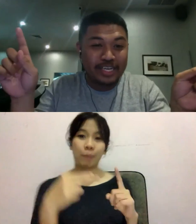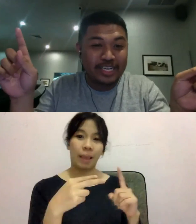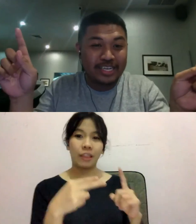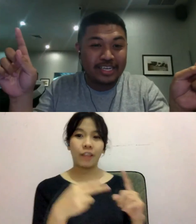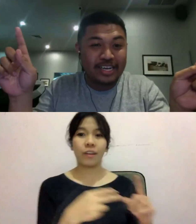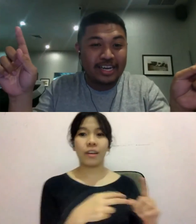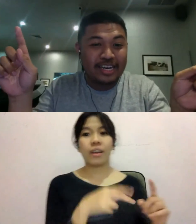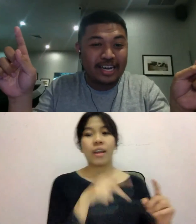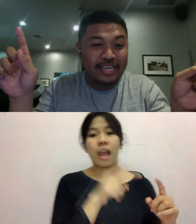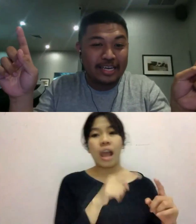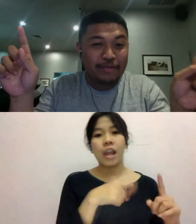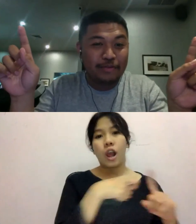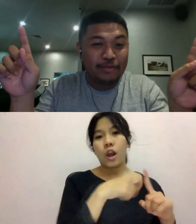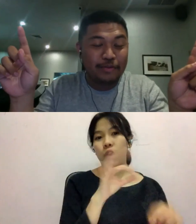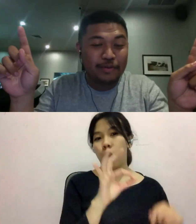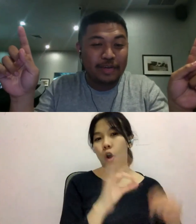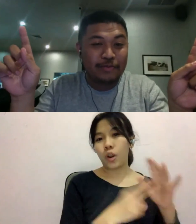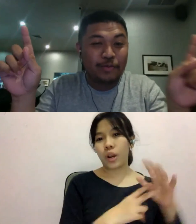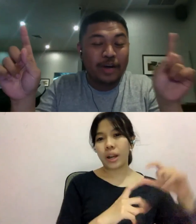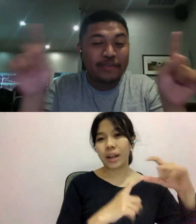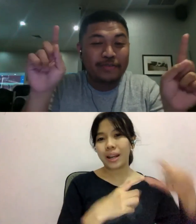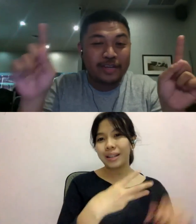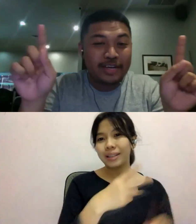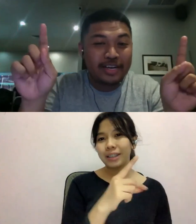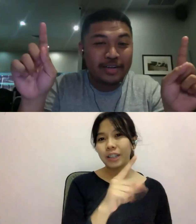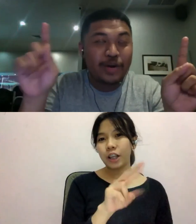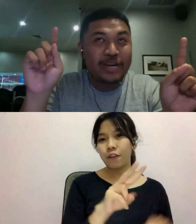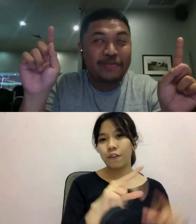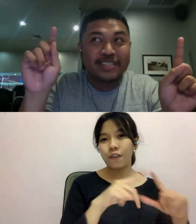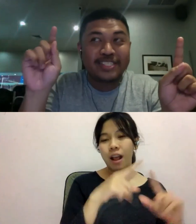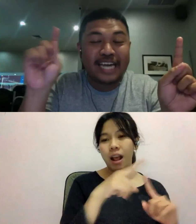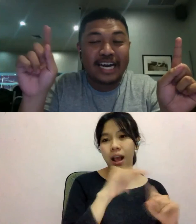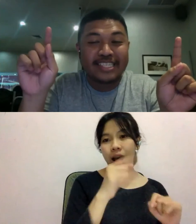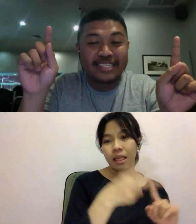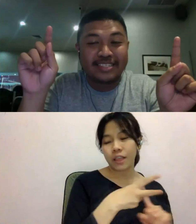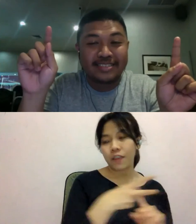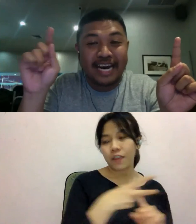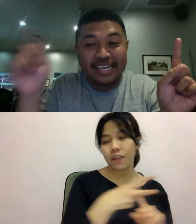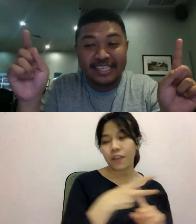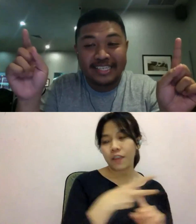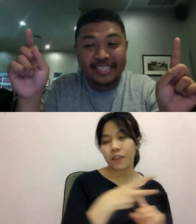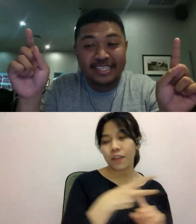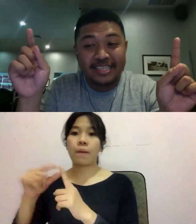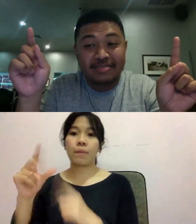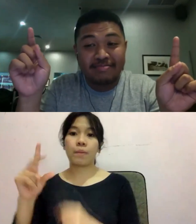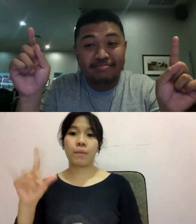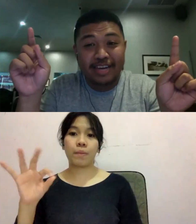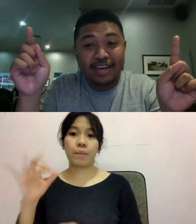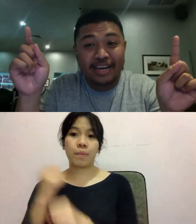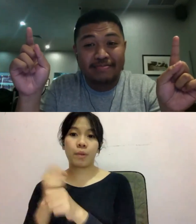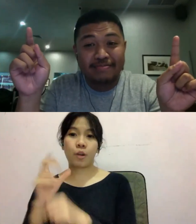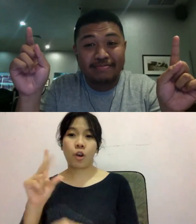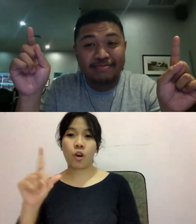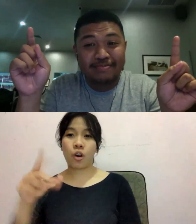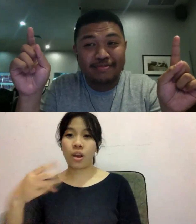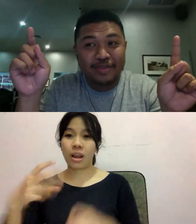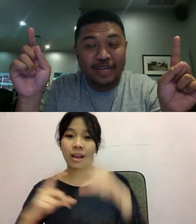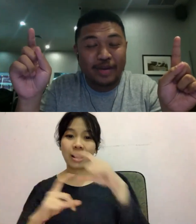one. Like if one of the sides is silent, you're